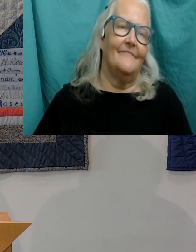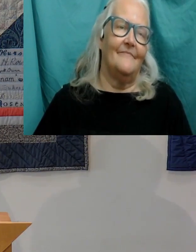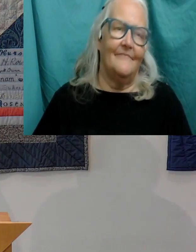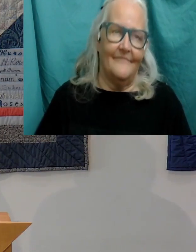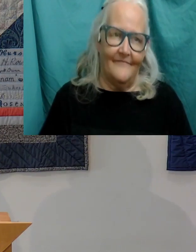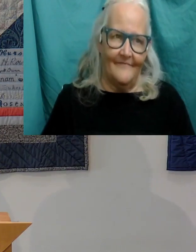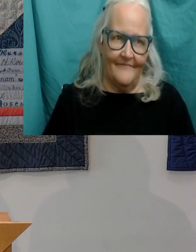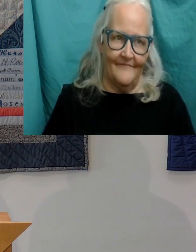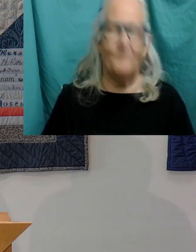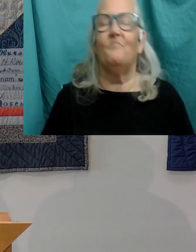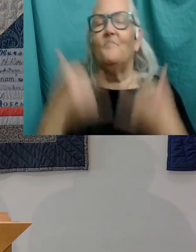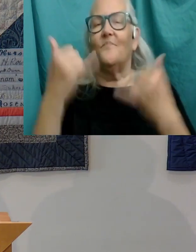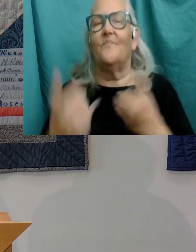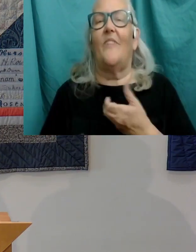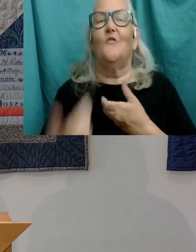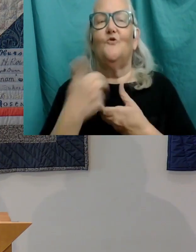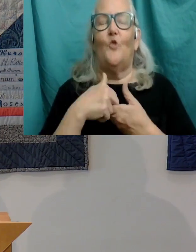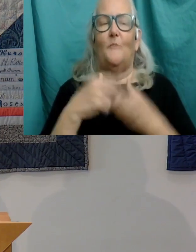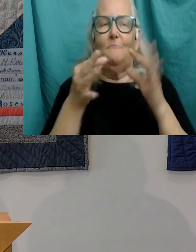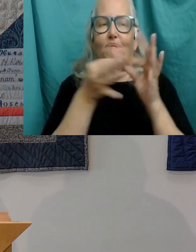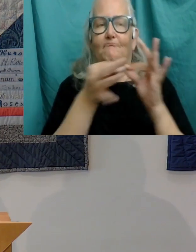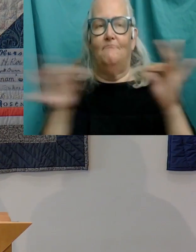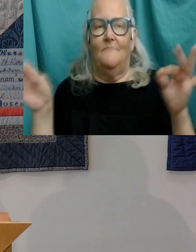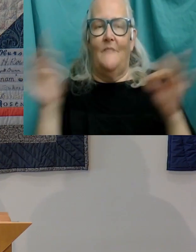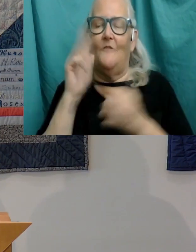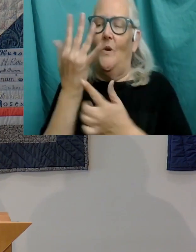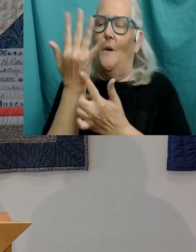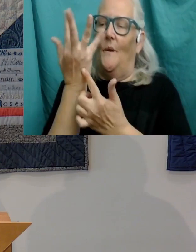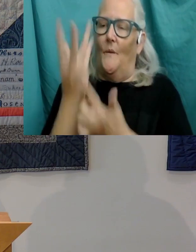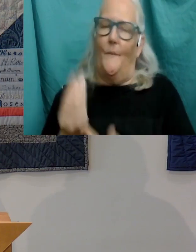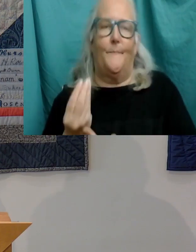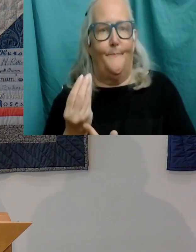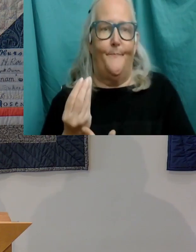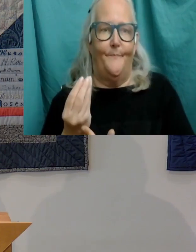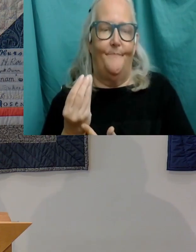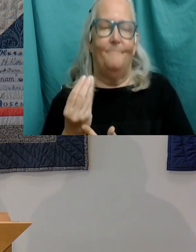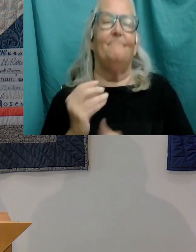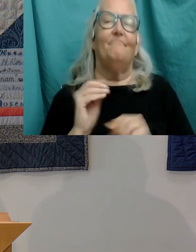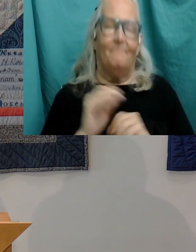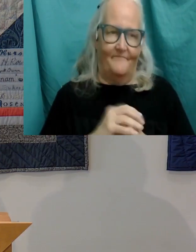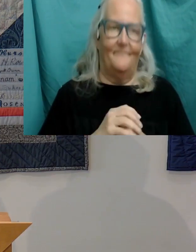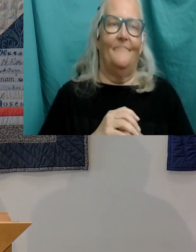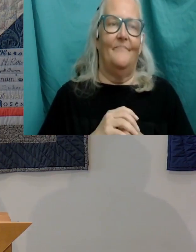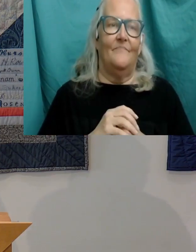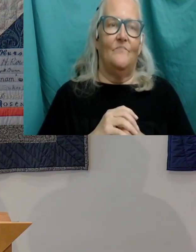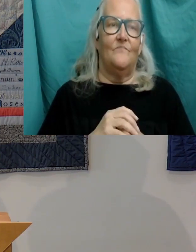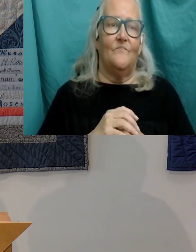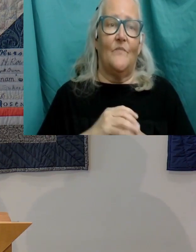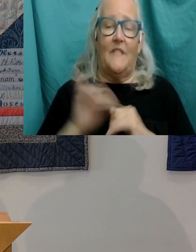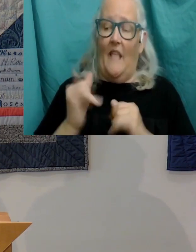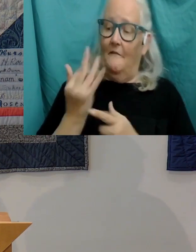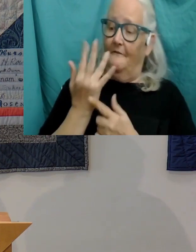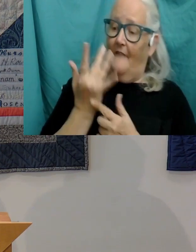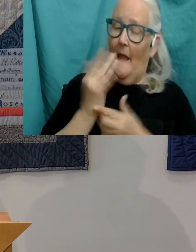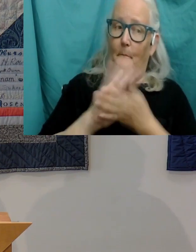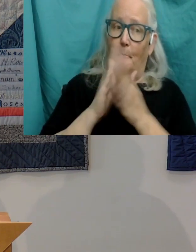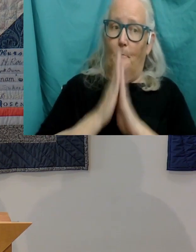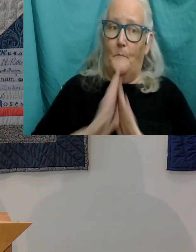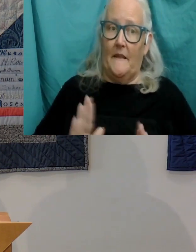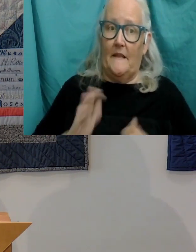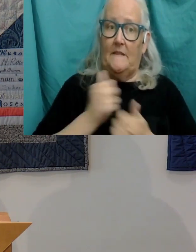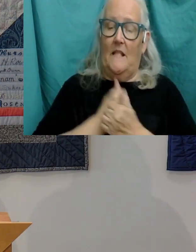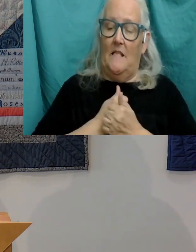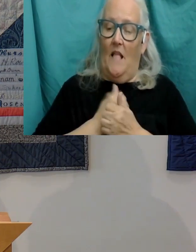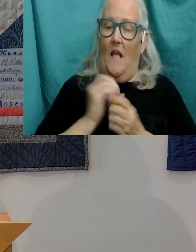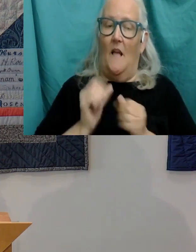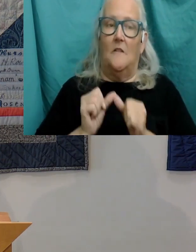Please join me in the words of Chalice extinguishing on the screen. Carry the flame of peace and love